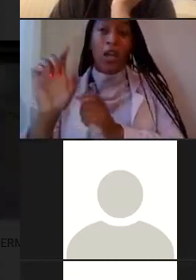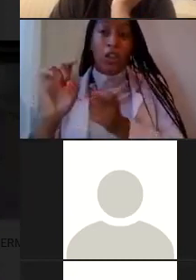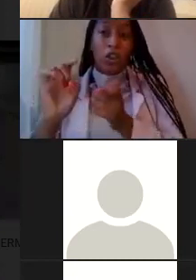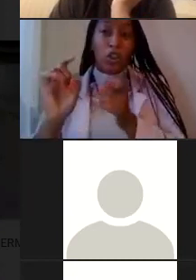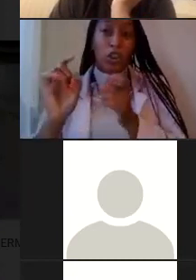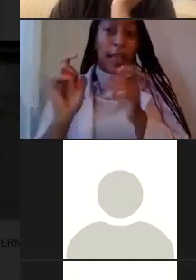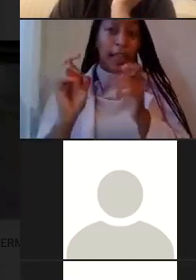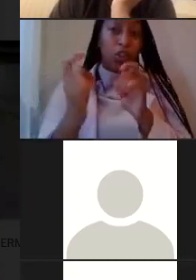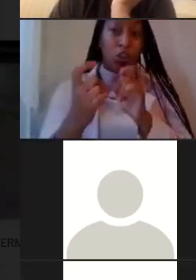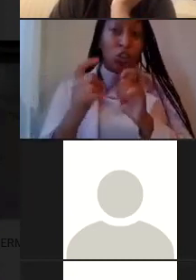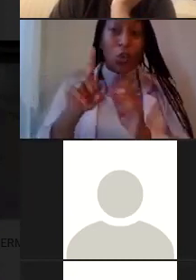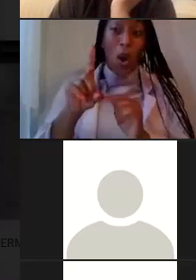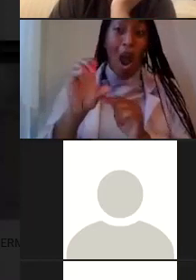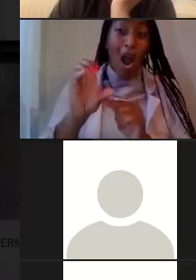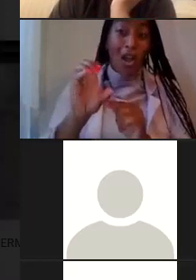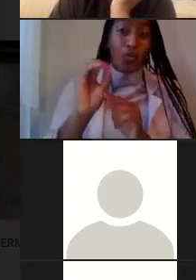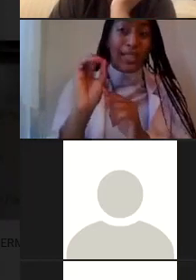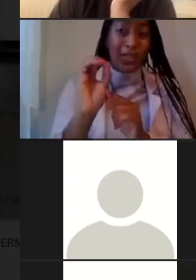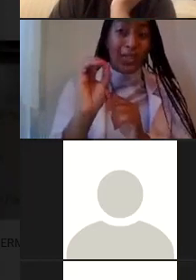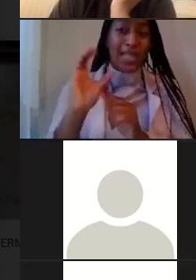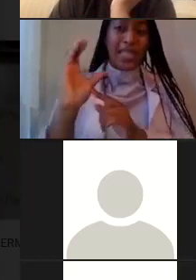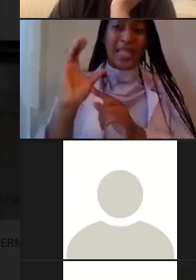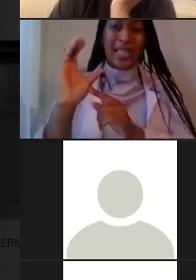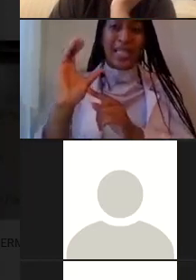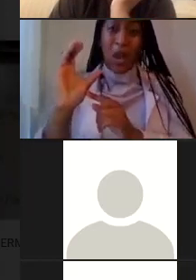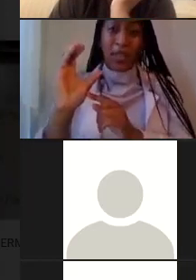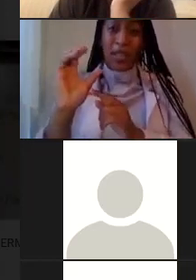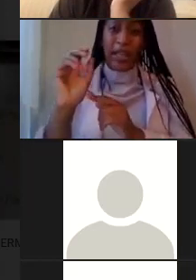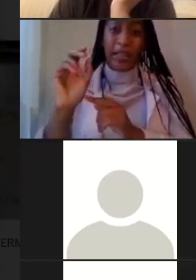to remove 100 kilojoules of heat.